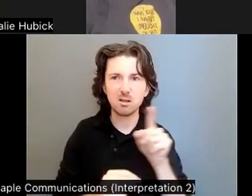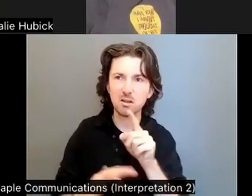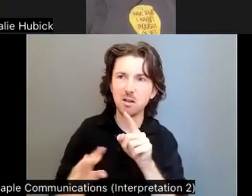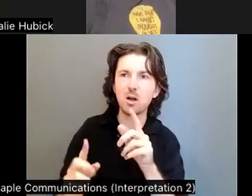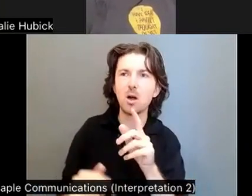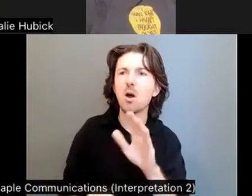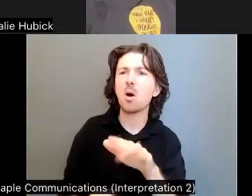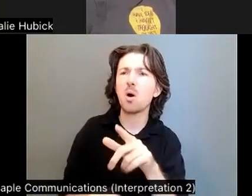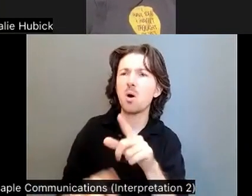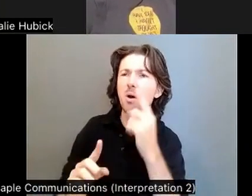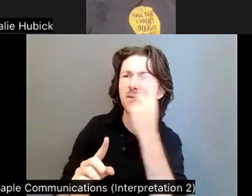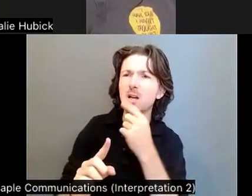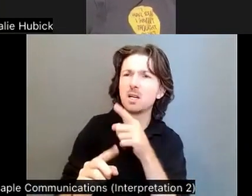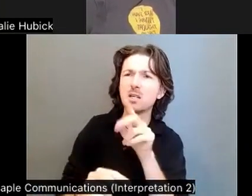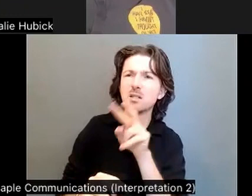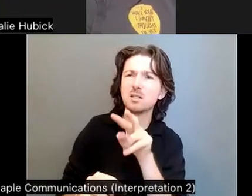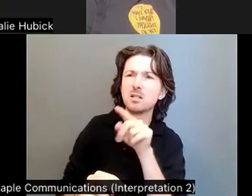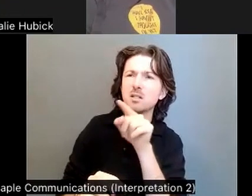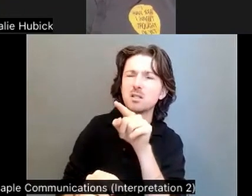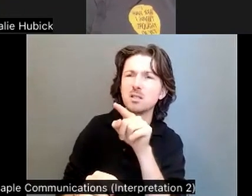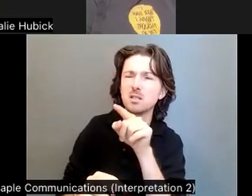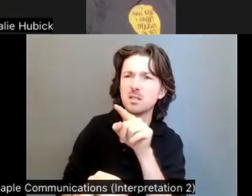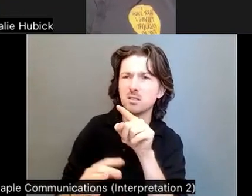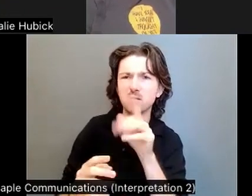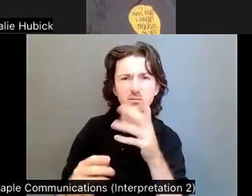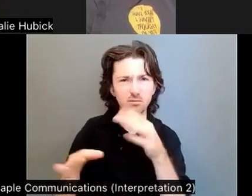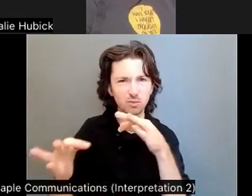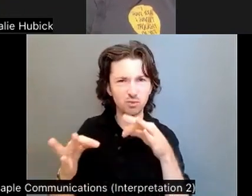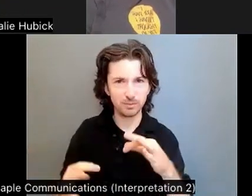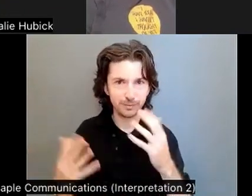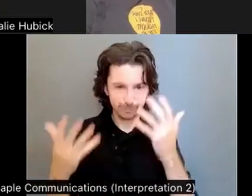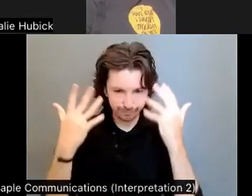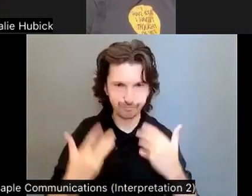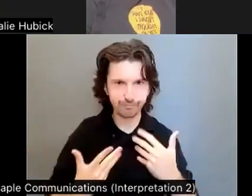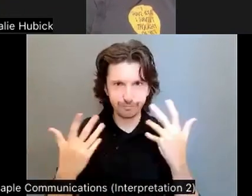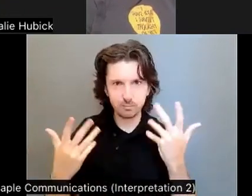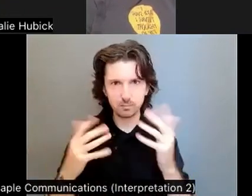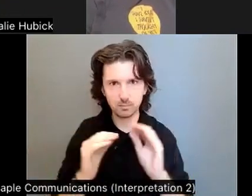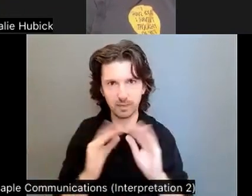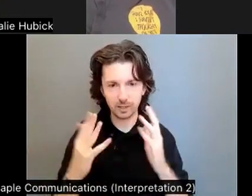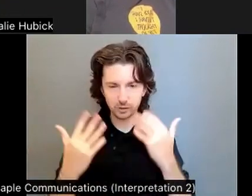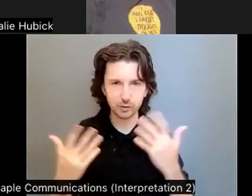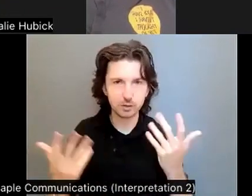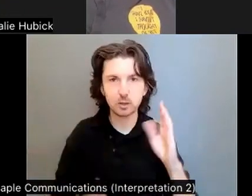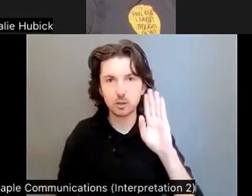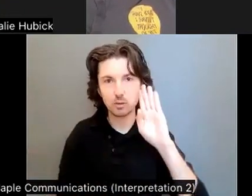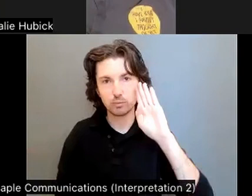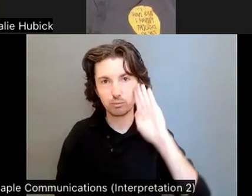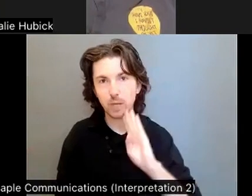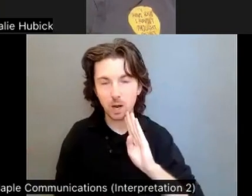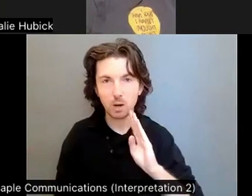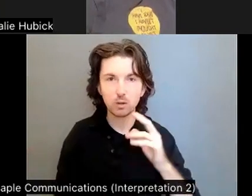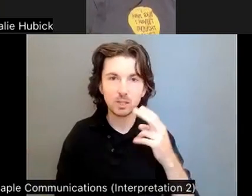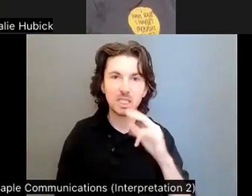as for those who need a description like myself as well, a brown